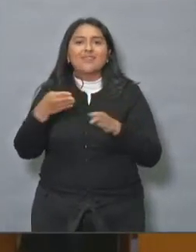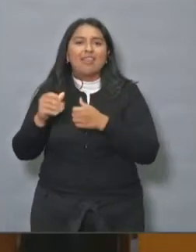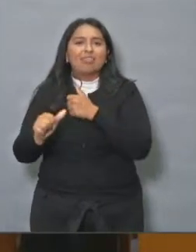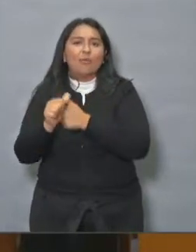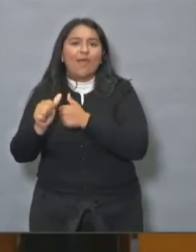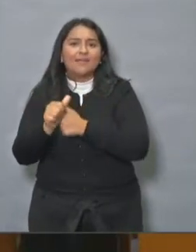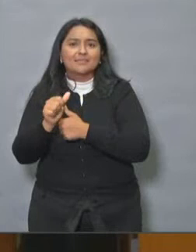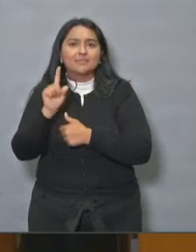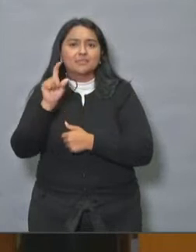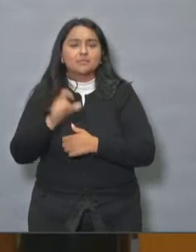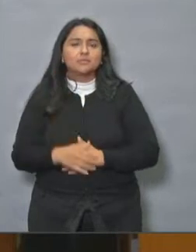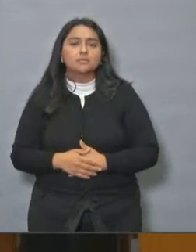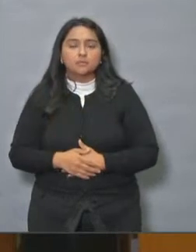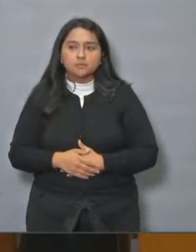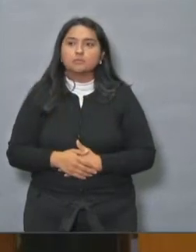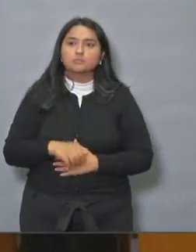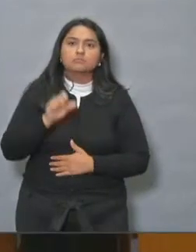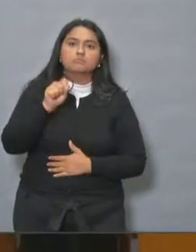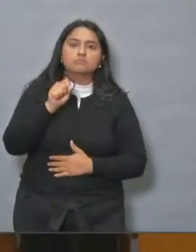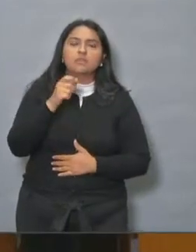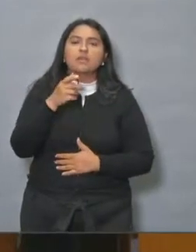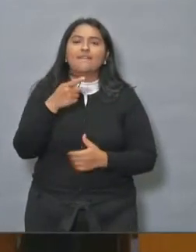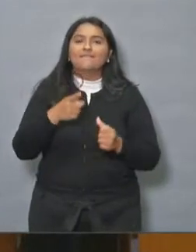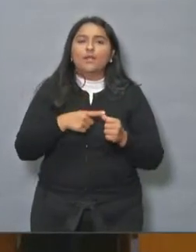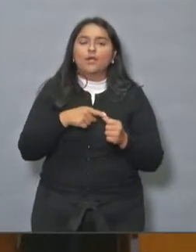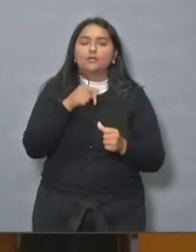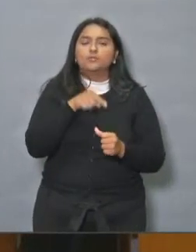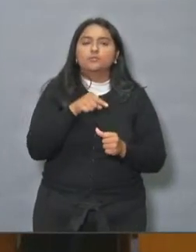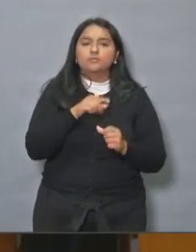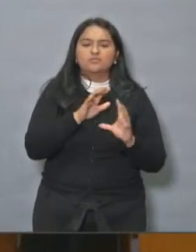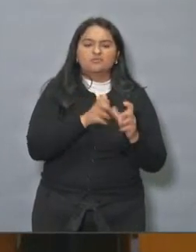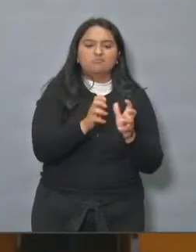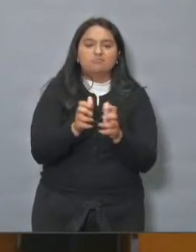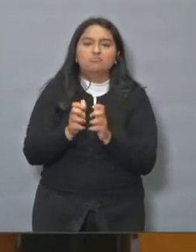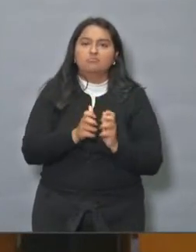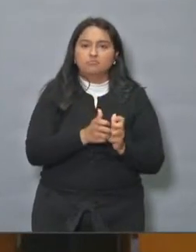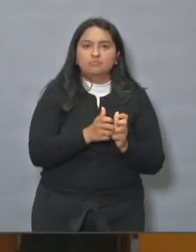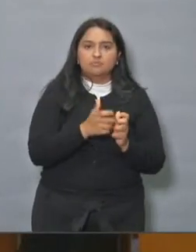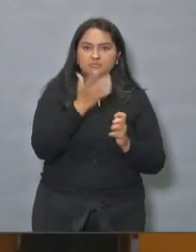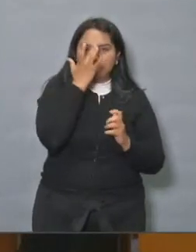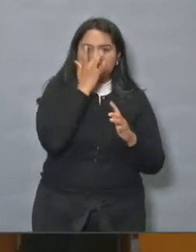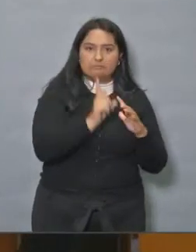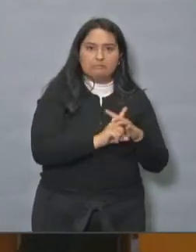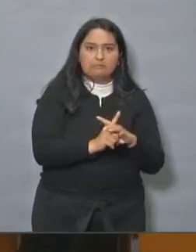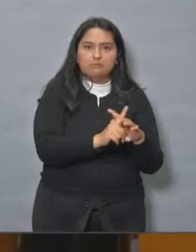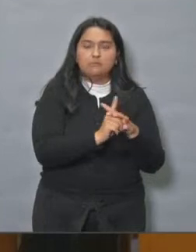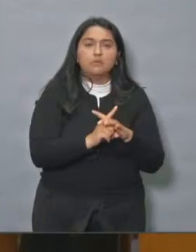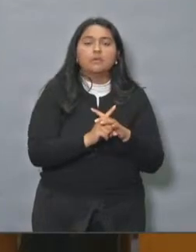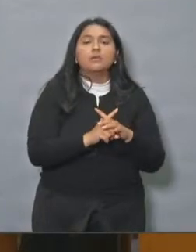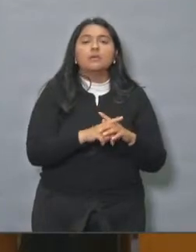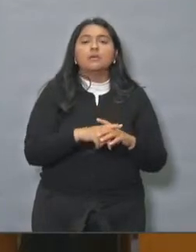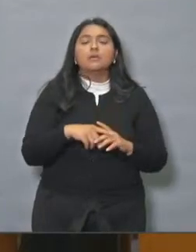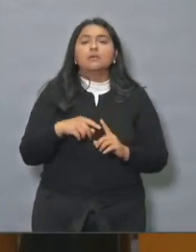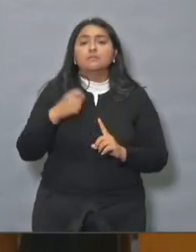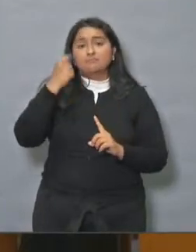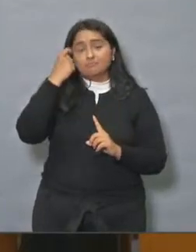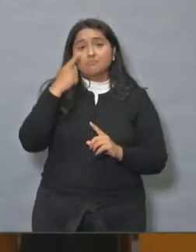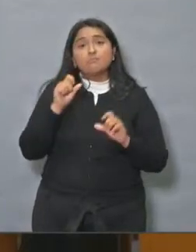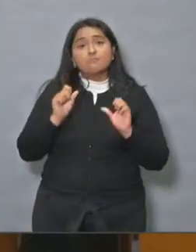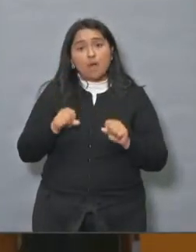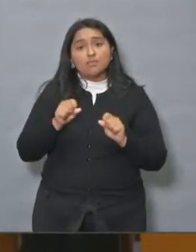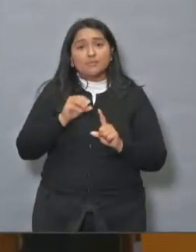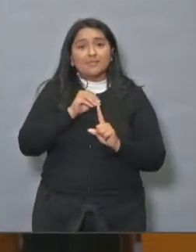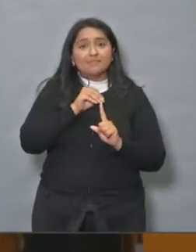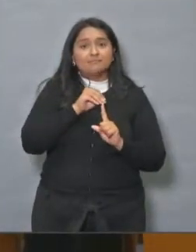a lot, Dave. So let me just go to the clusters. So the reason why I say it's highly probable that there have been exposures